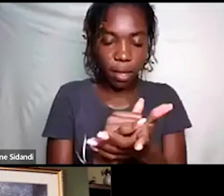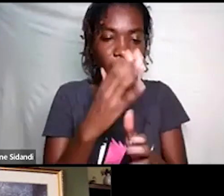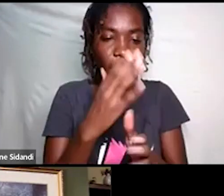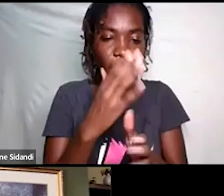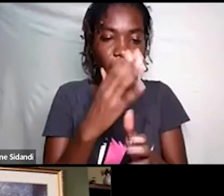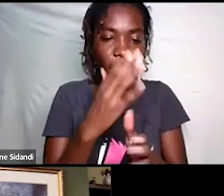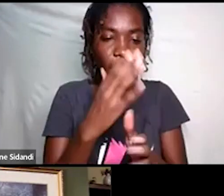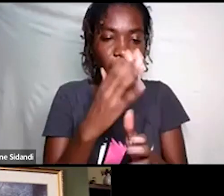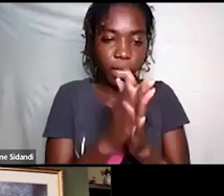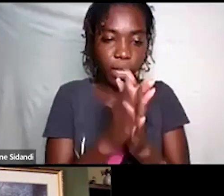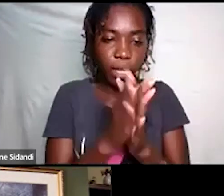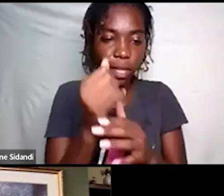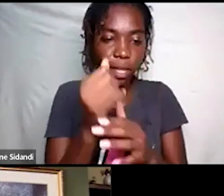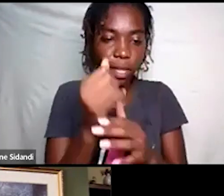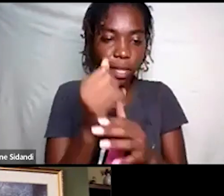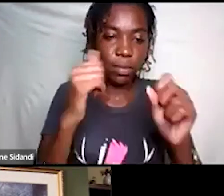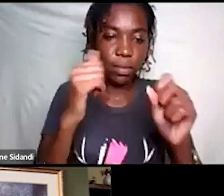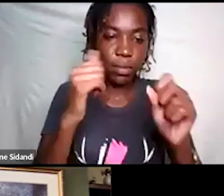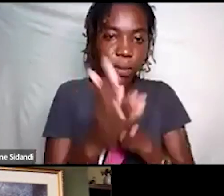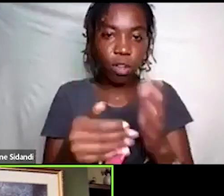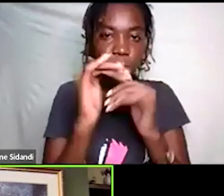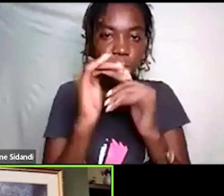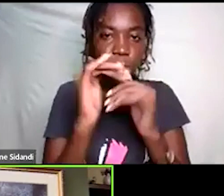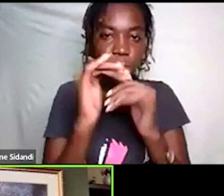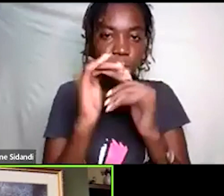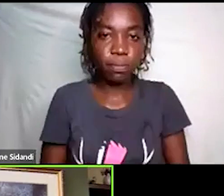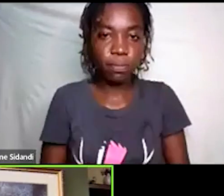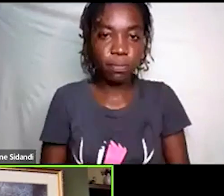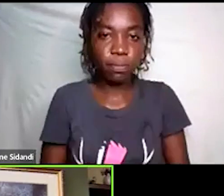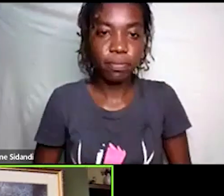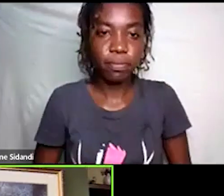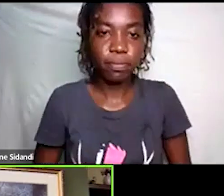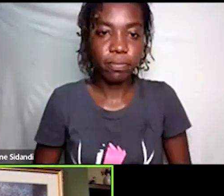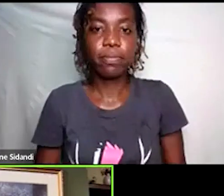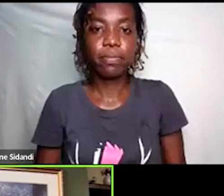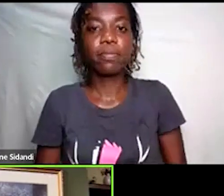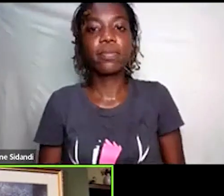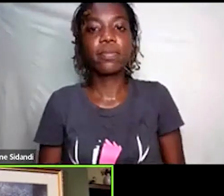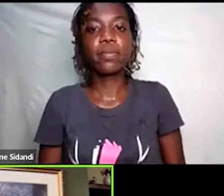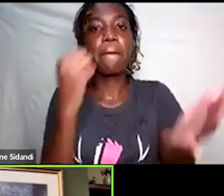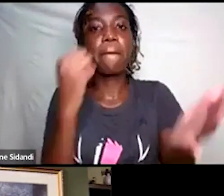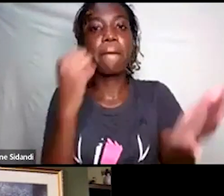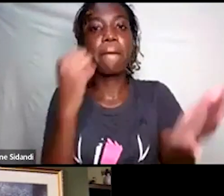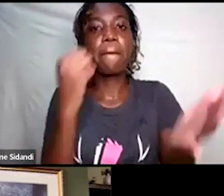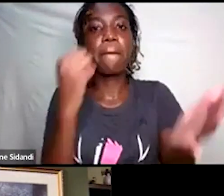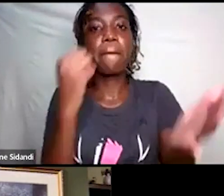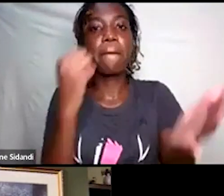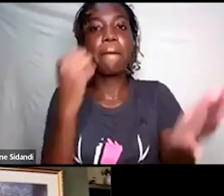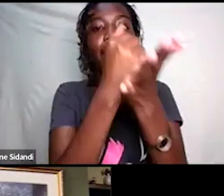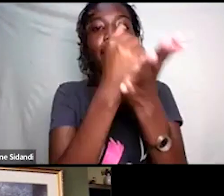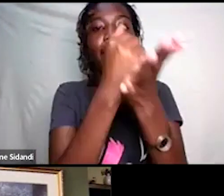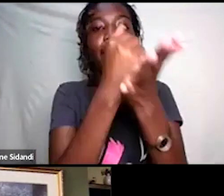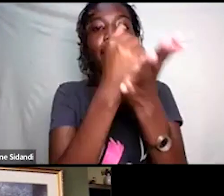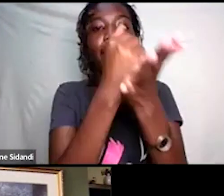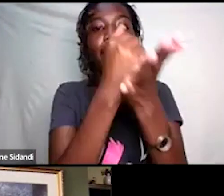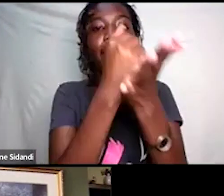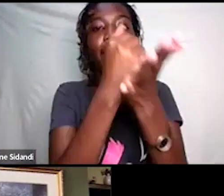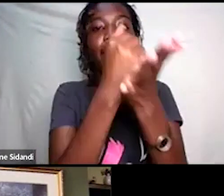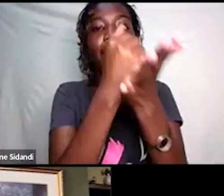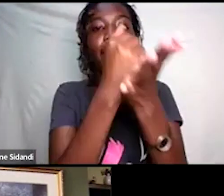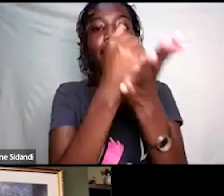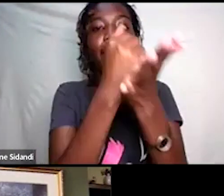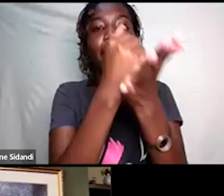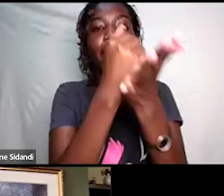plan. God bless you. Thank you. Amen. Thank you, Frank. Thank you, Frank. Thank you, Frank. And then we have